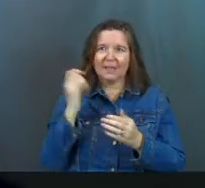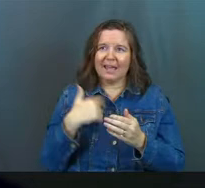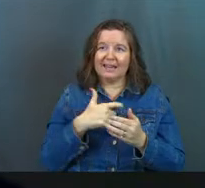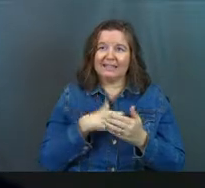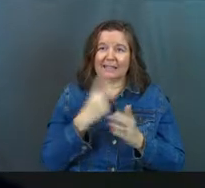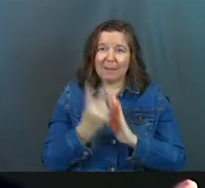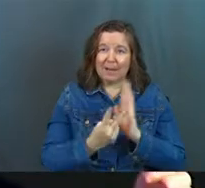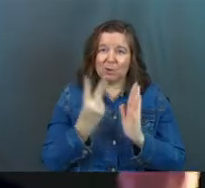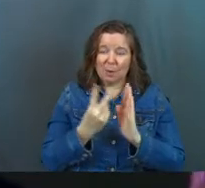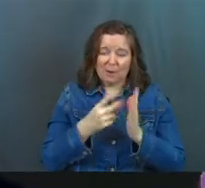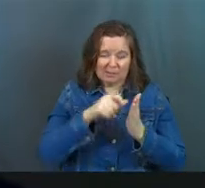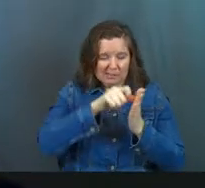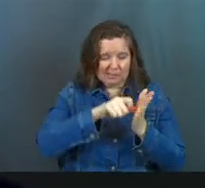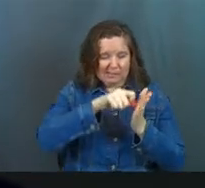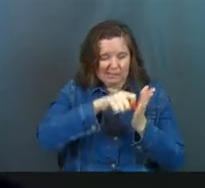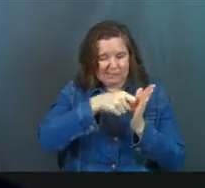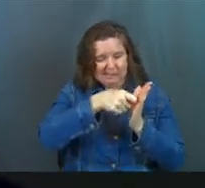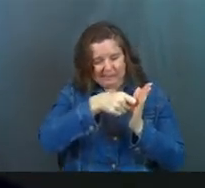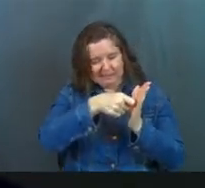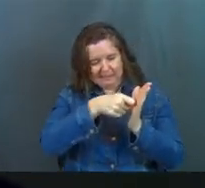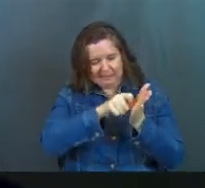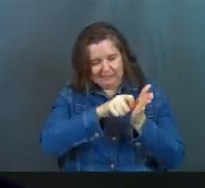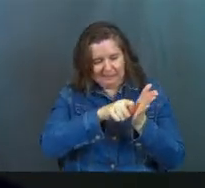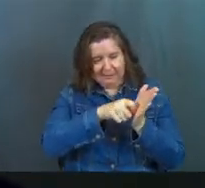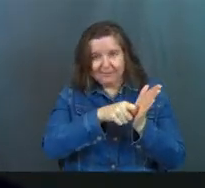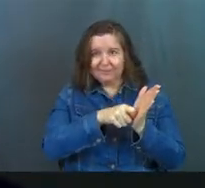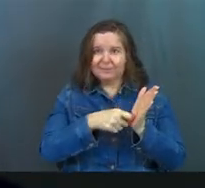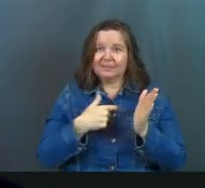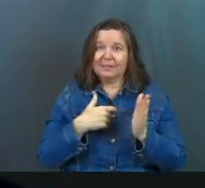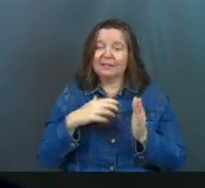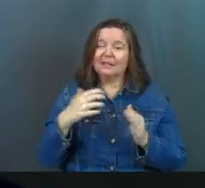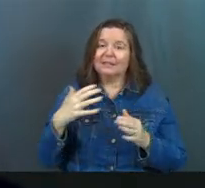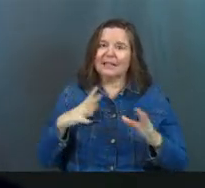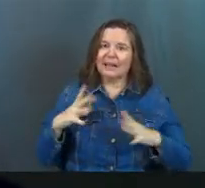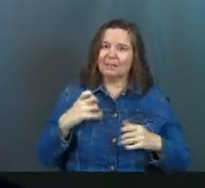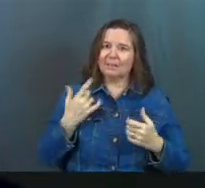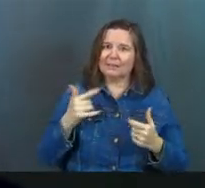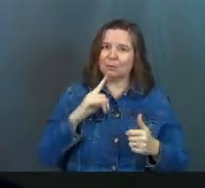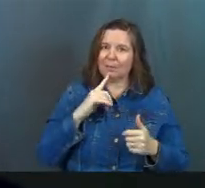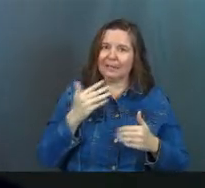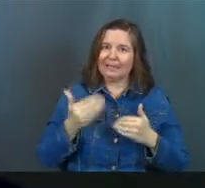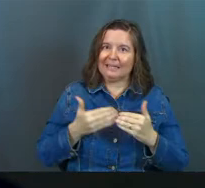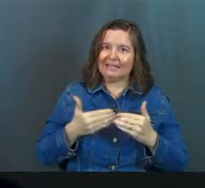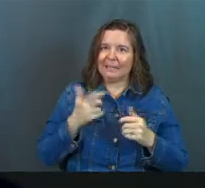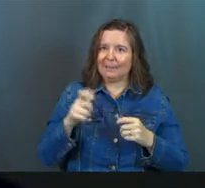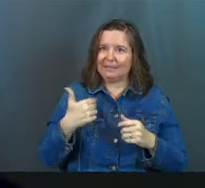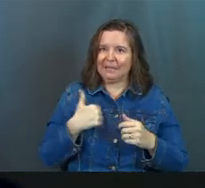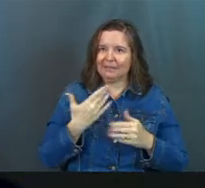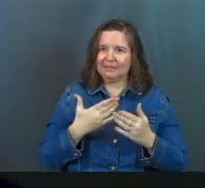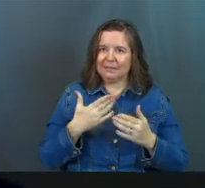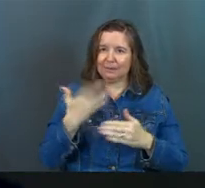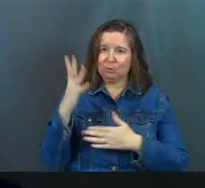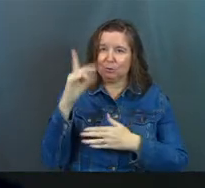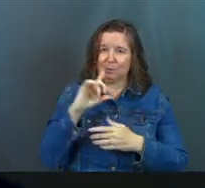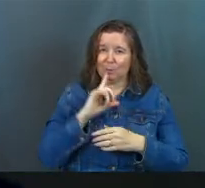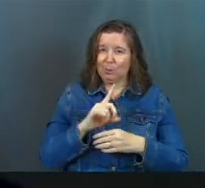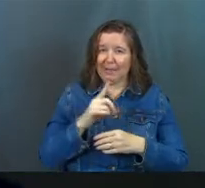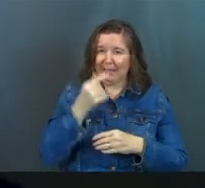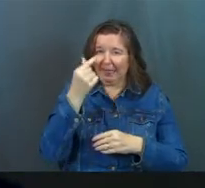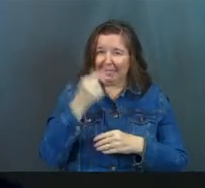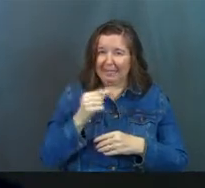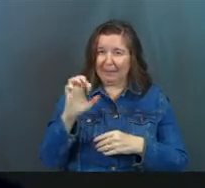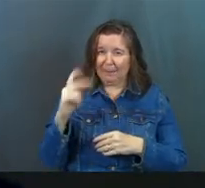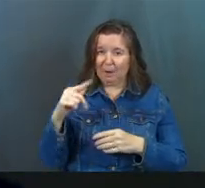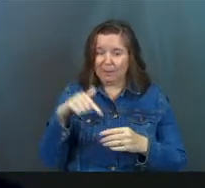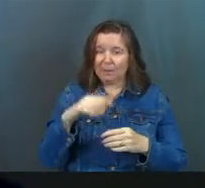like 2 hours to etch our initials. And like in Hollywood, they make it seem really easy. They must have some tree with some really thin